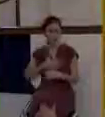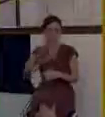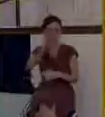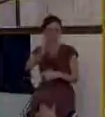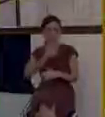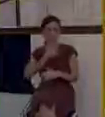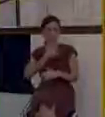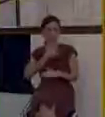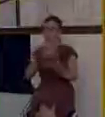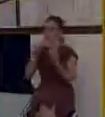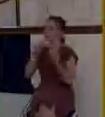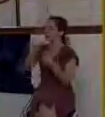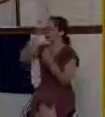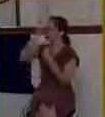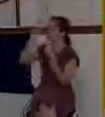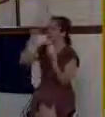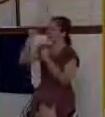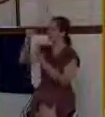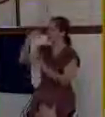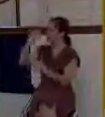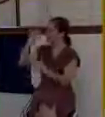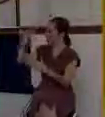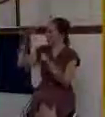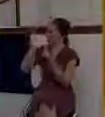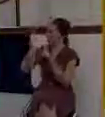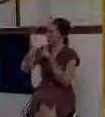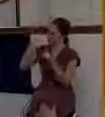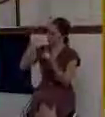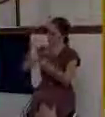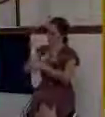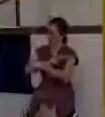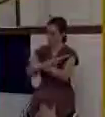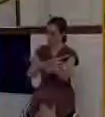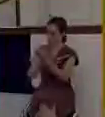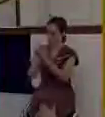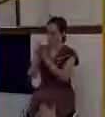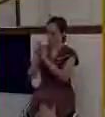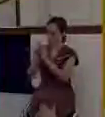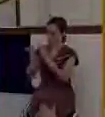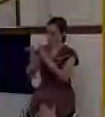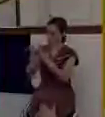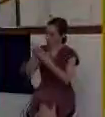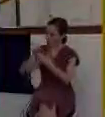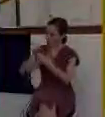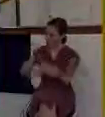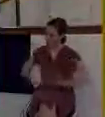Help us, Lord, to live accordingly, we pray in Jesus' name. Amen.